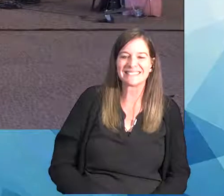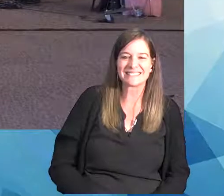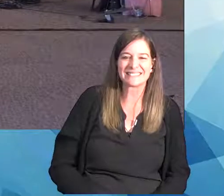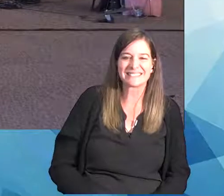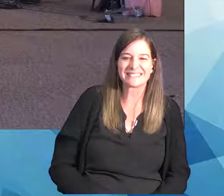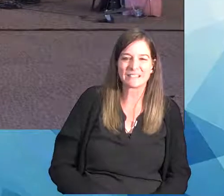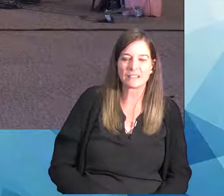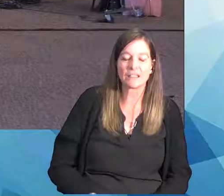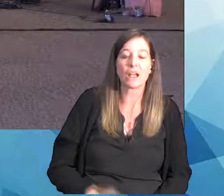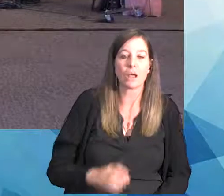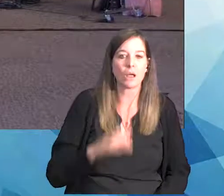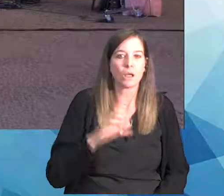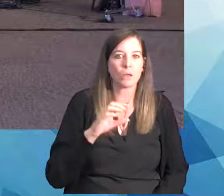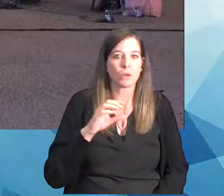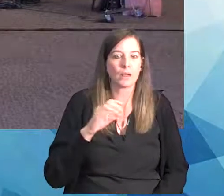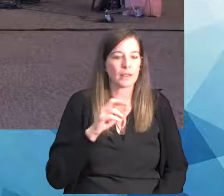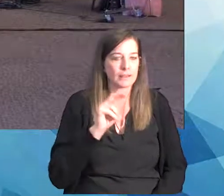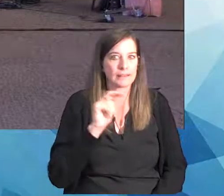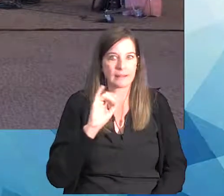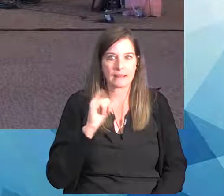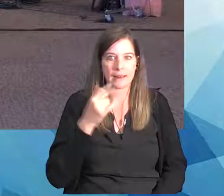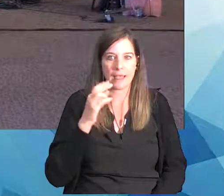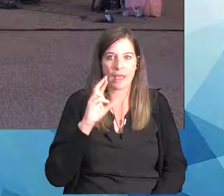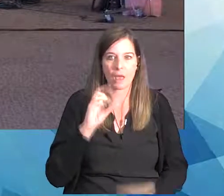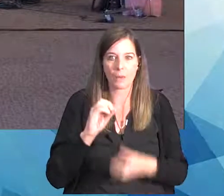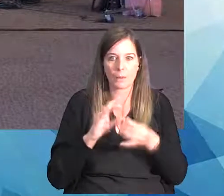Oh, okay, Lynn. So Lynn is seconded, correct?